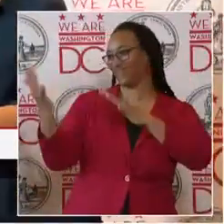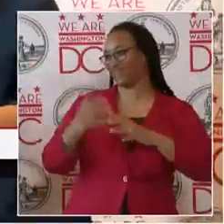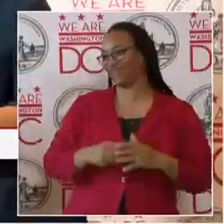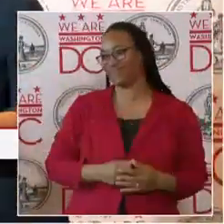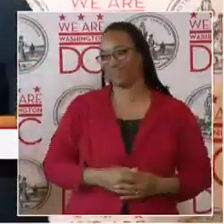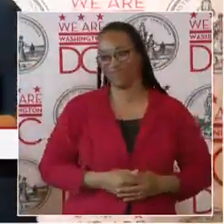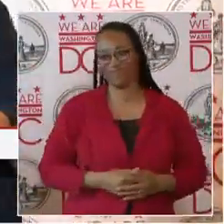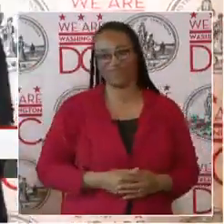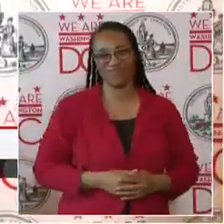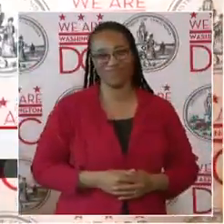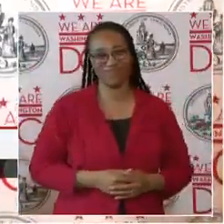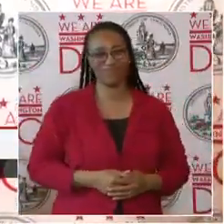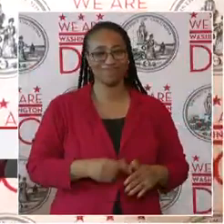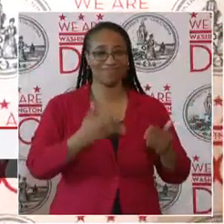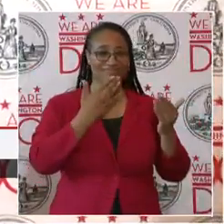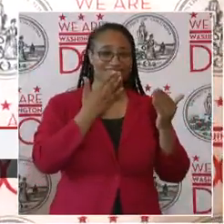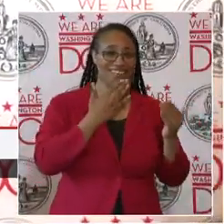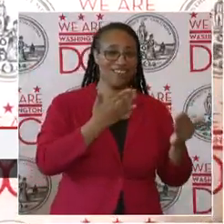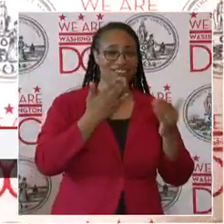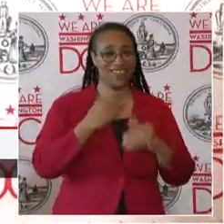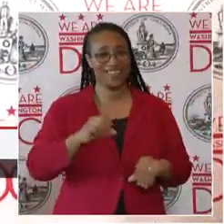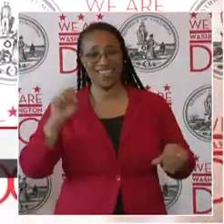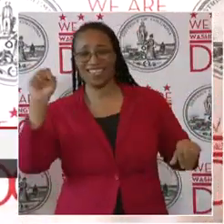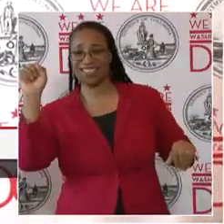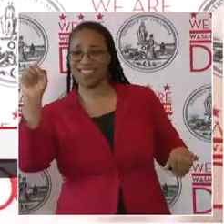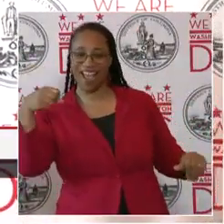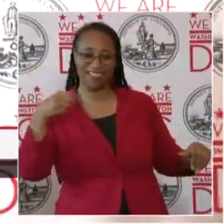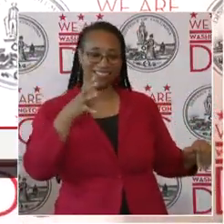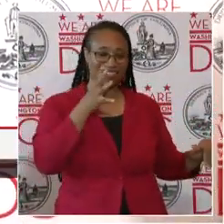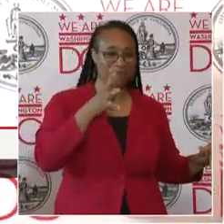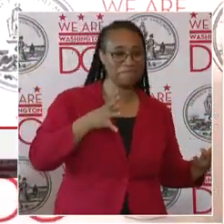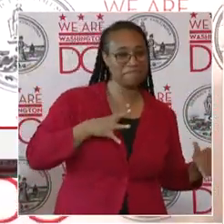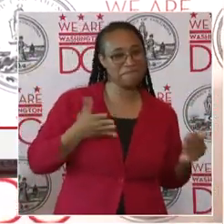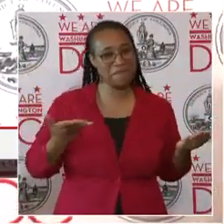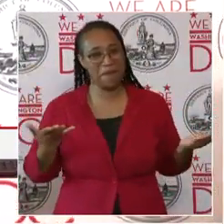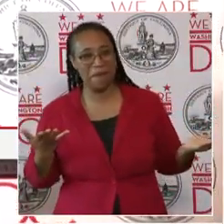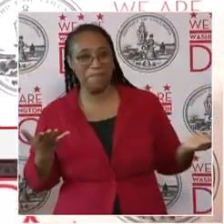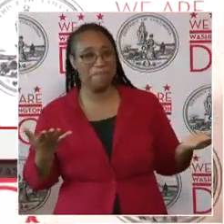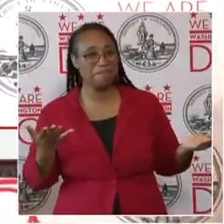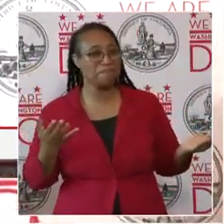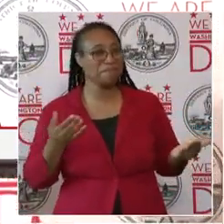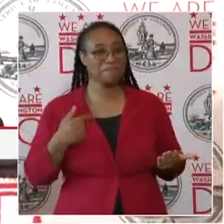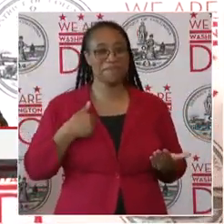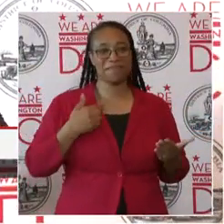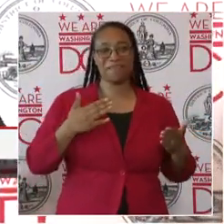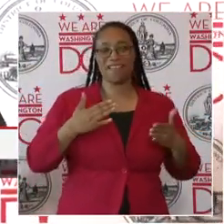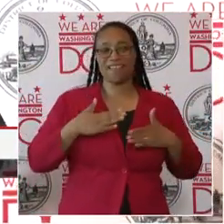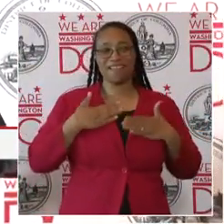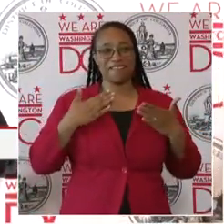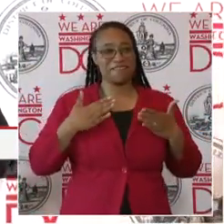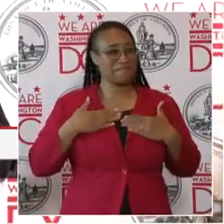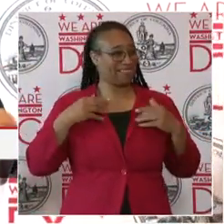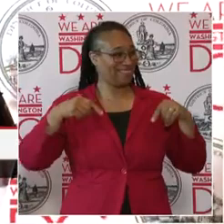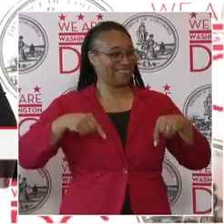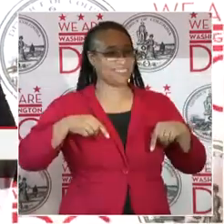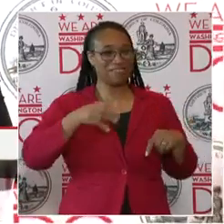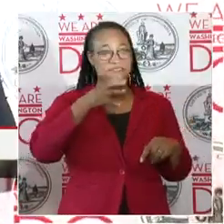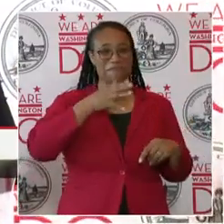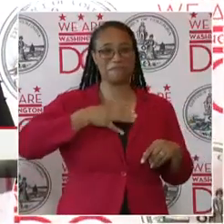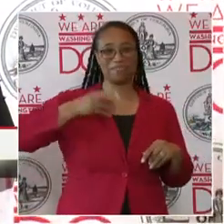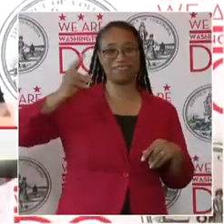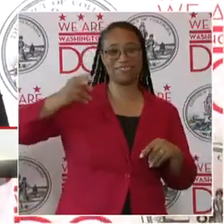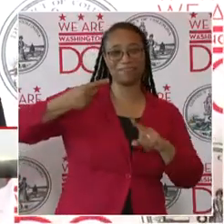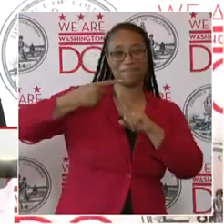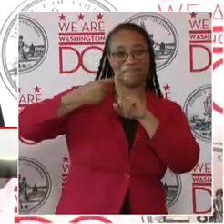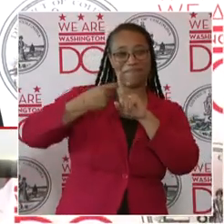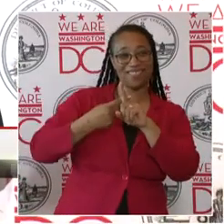Thank you. Yes, ma'am. Well, happy Women's History Month, ladies and